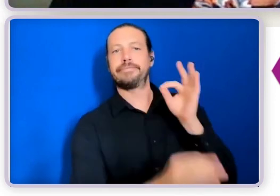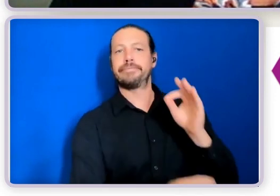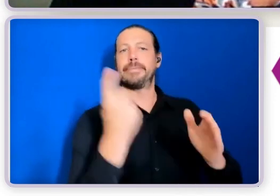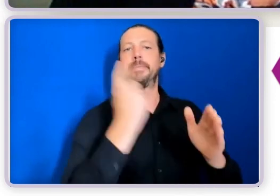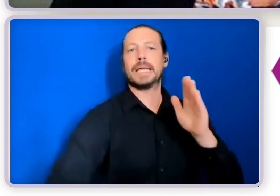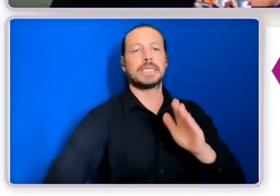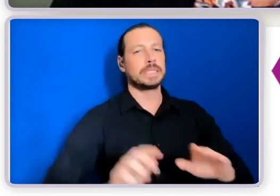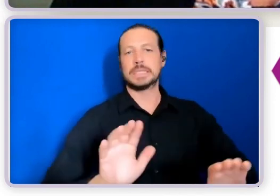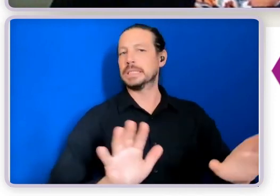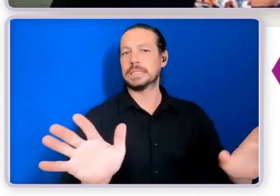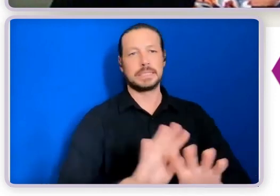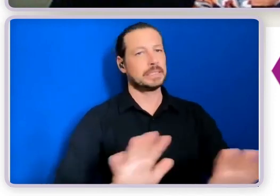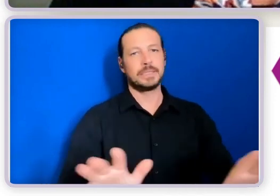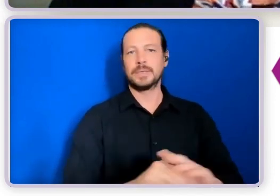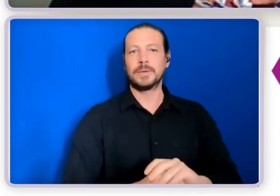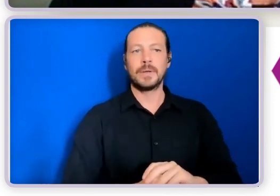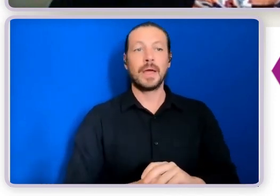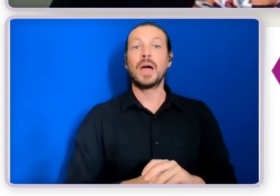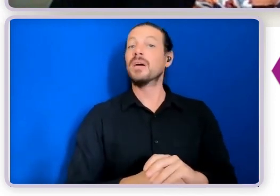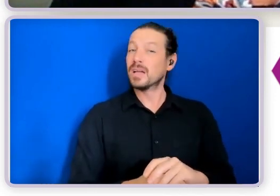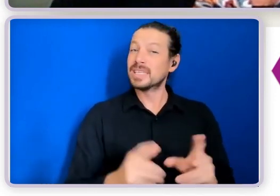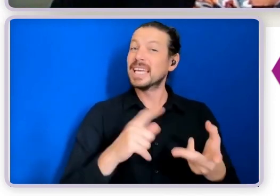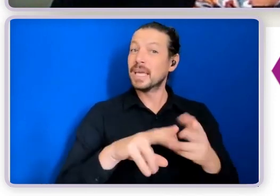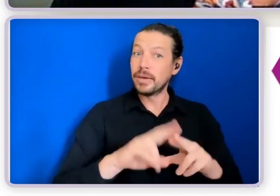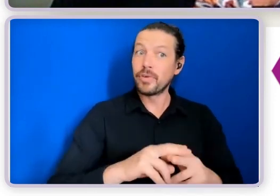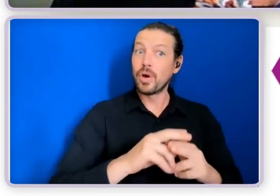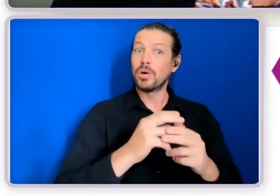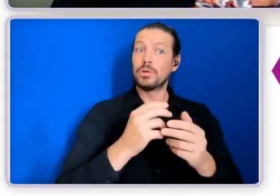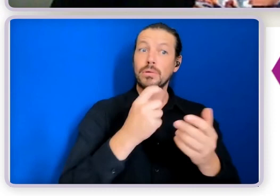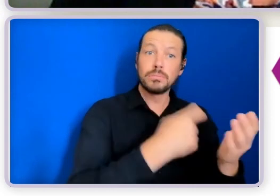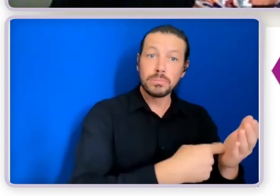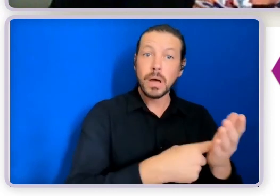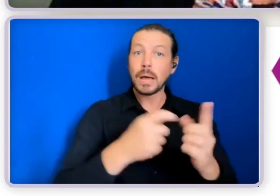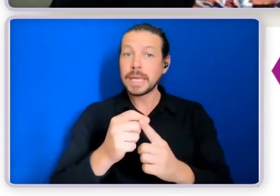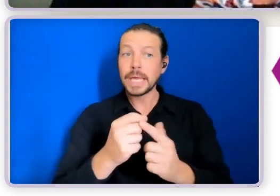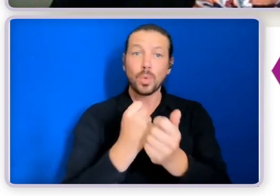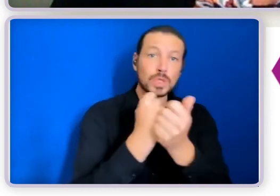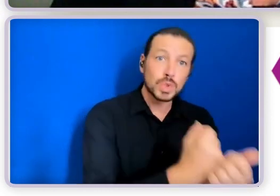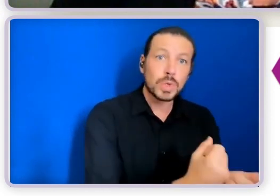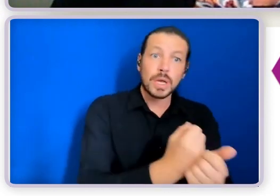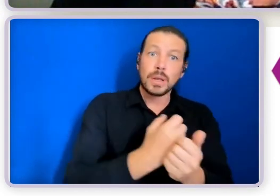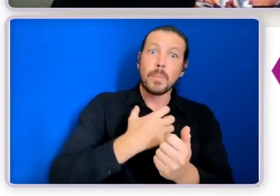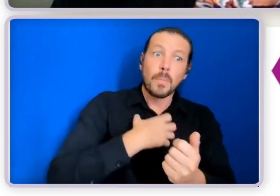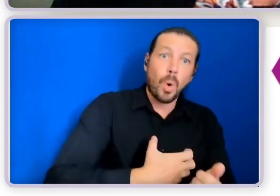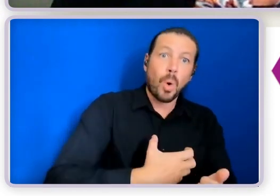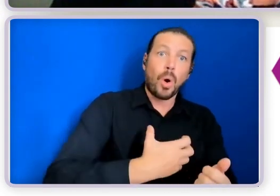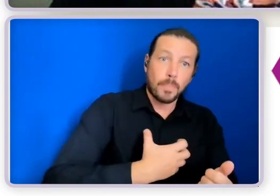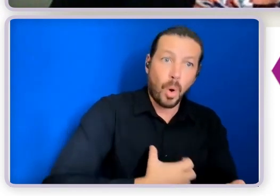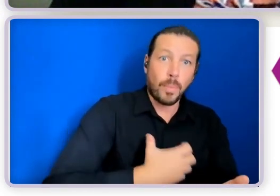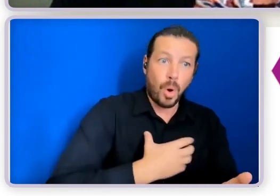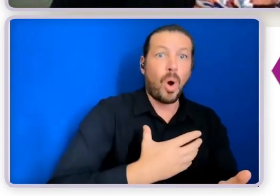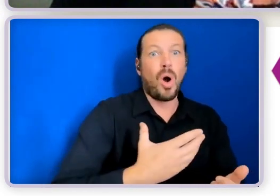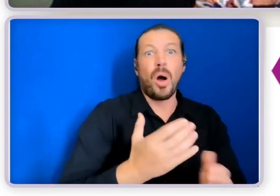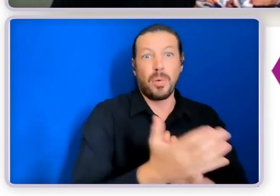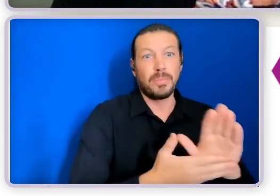you restrain someone or use a restrictive practice, the worse usually the behaviours of